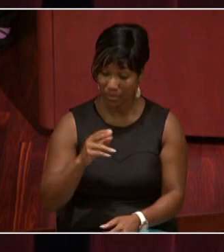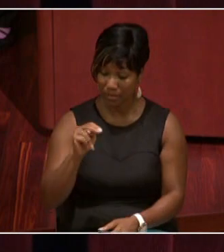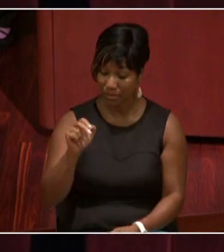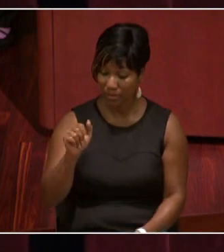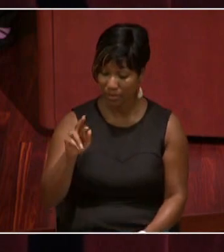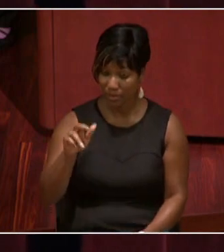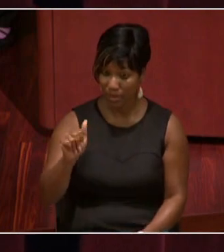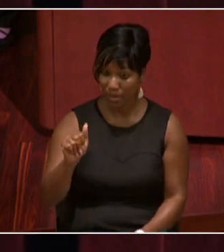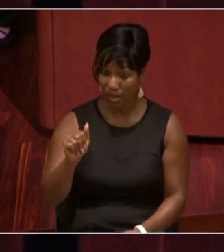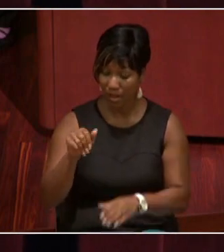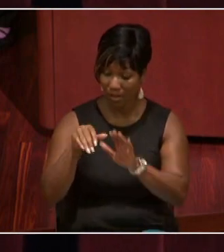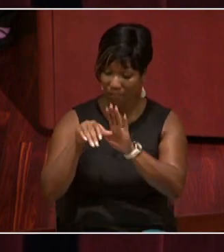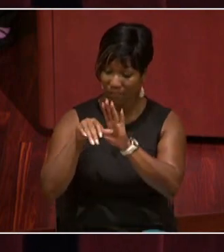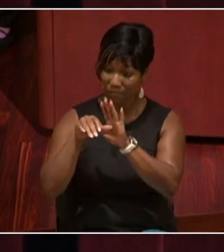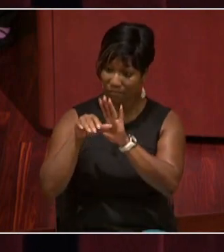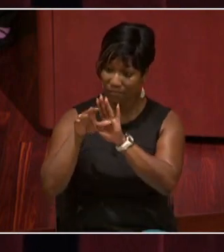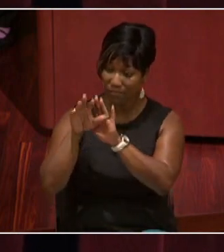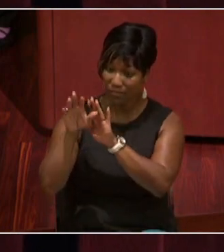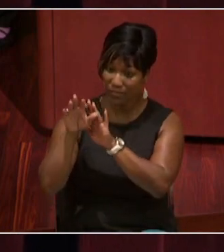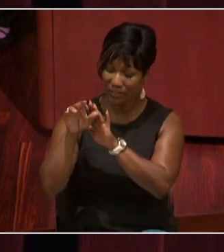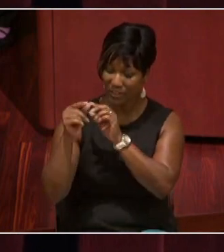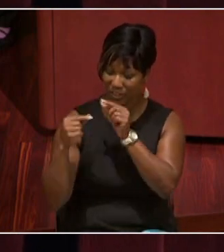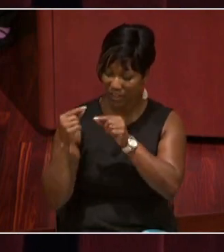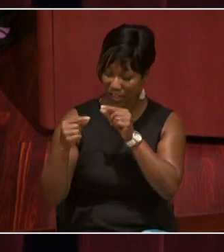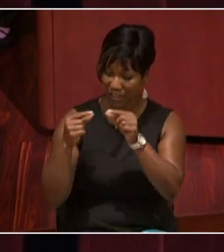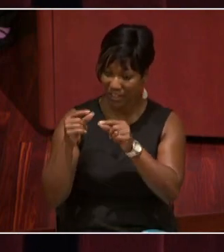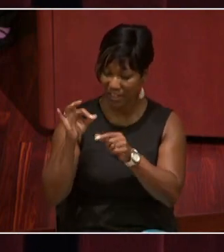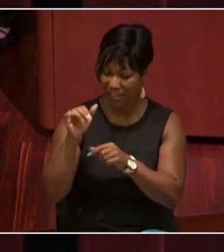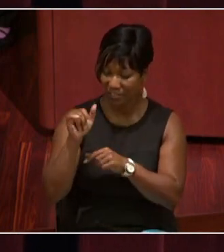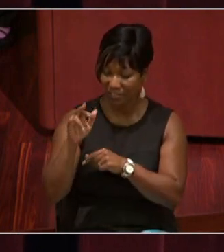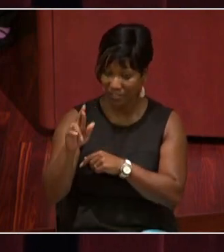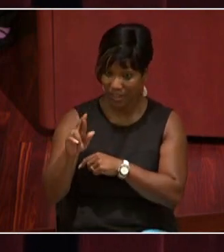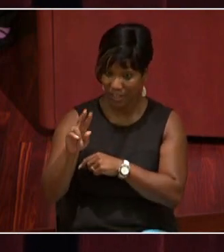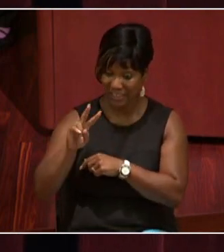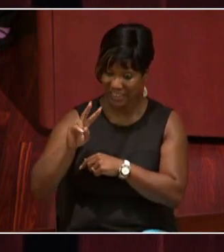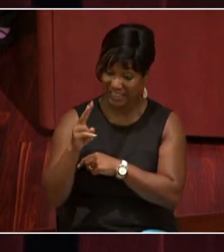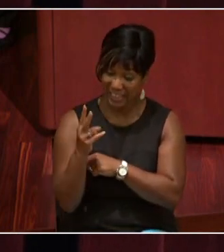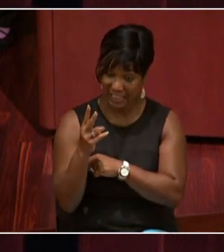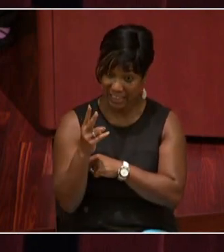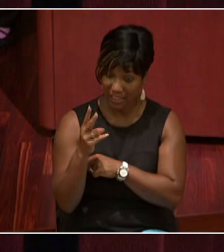Virtual Genealogy Fair. At our second lecture today,